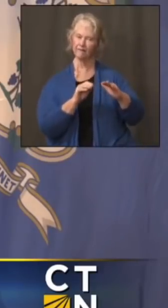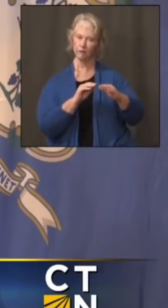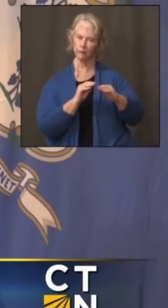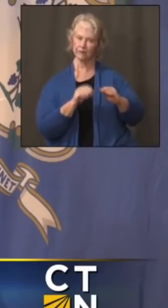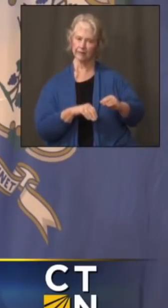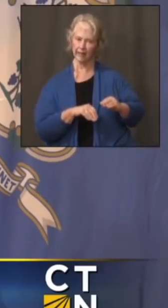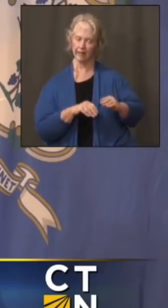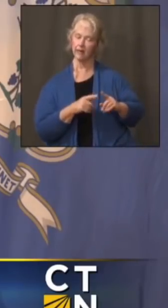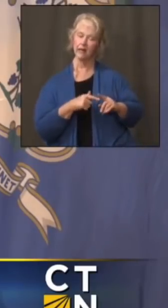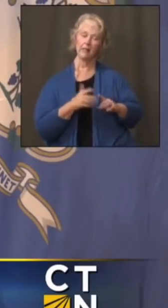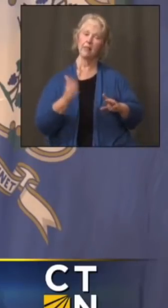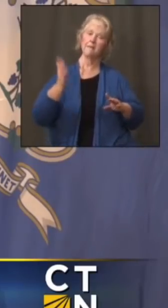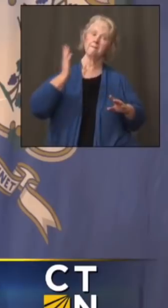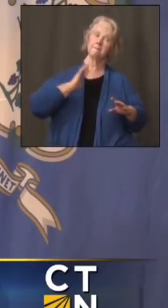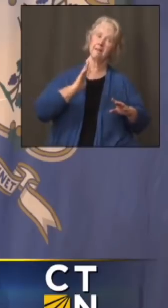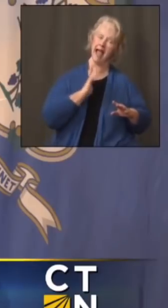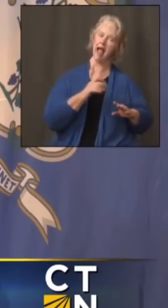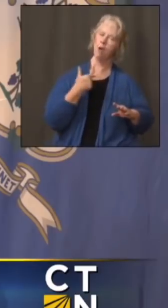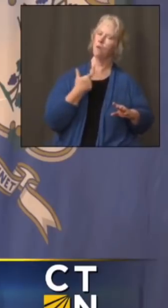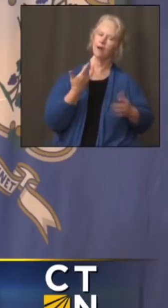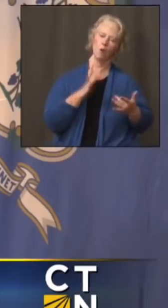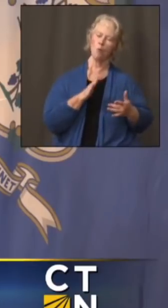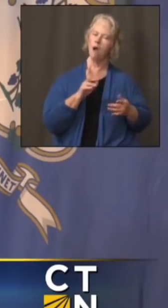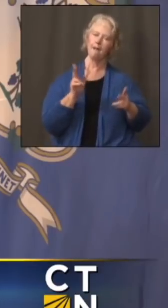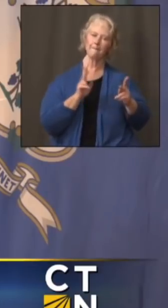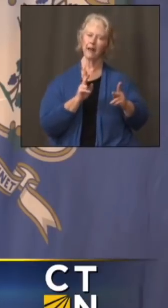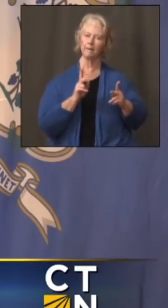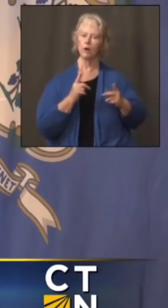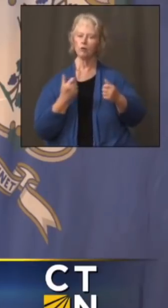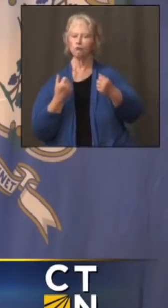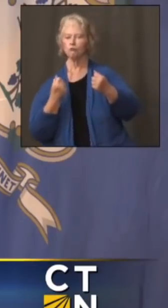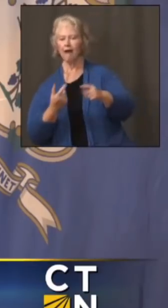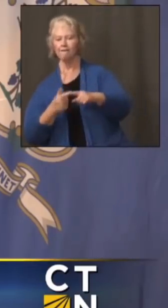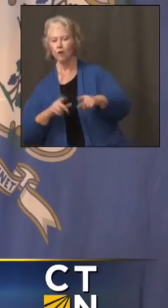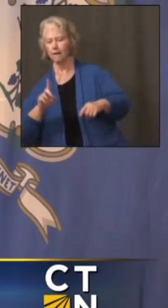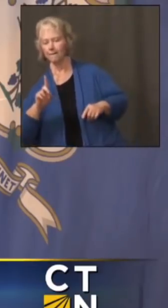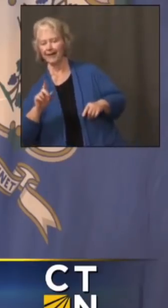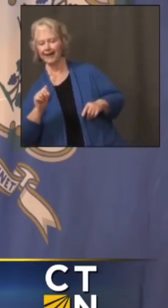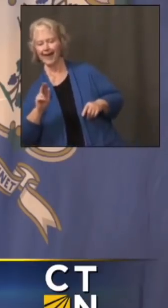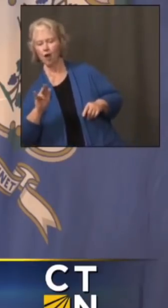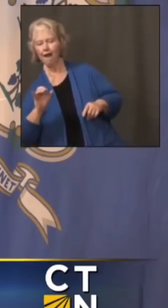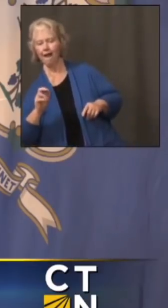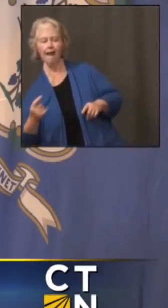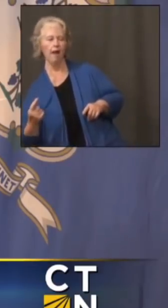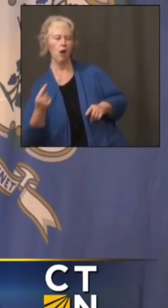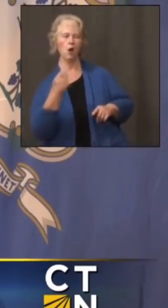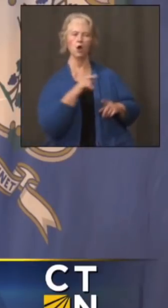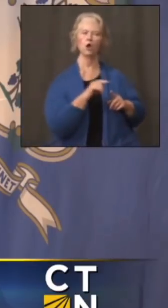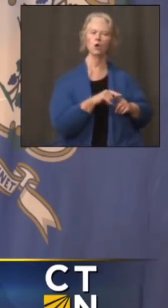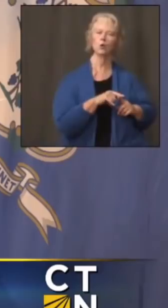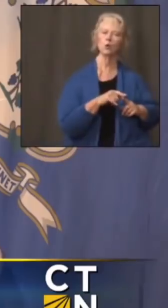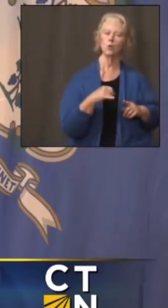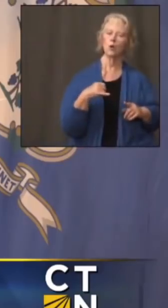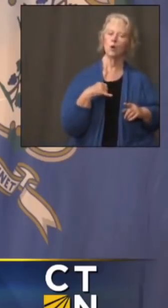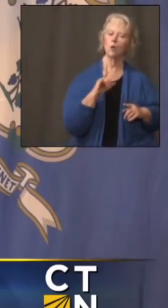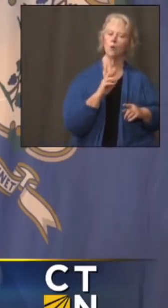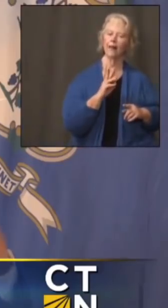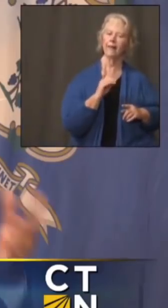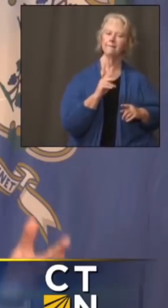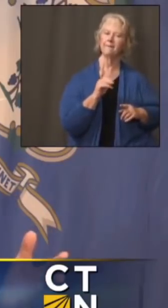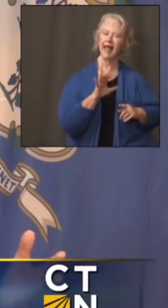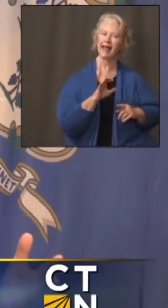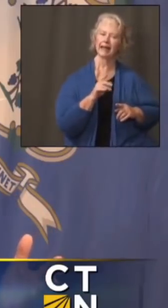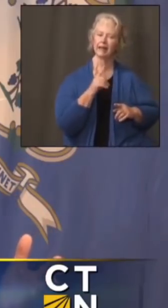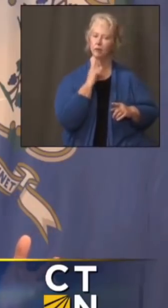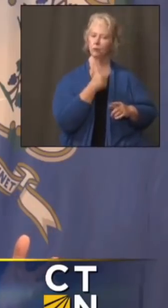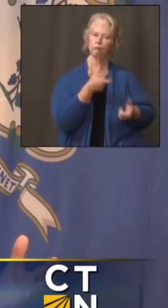on, we were trying to make sure that everybody didn't want to drive from Darien to Willimantic to get a Scotch and soda. We thought that would not be good